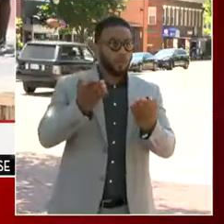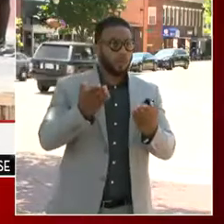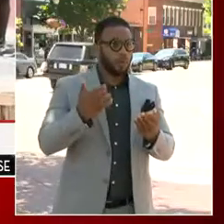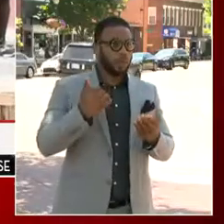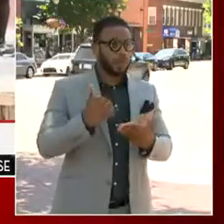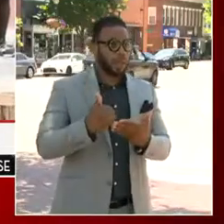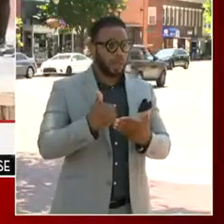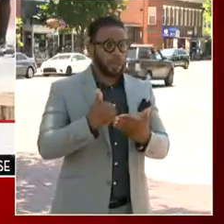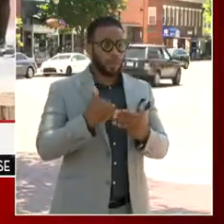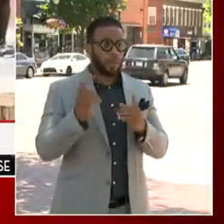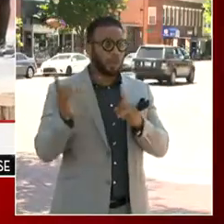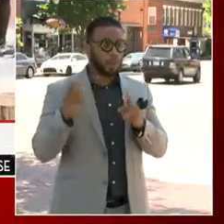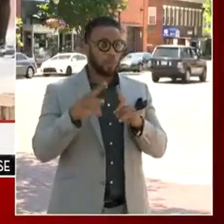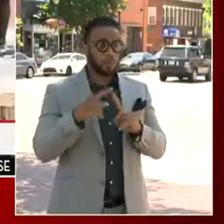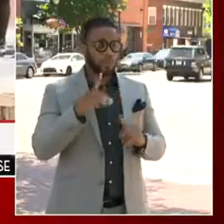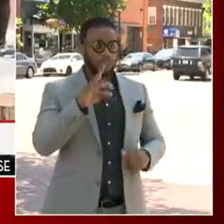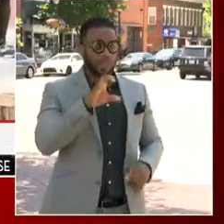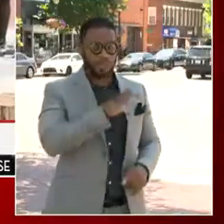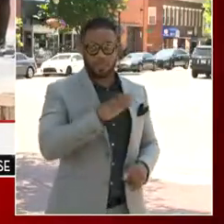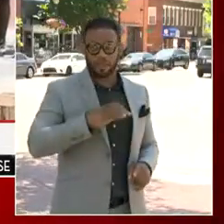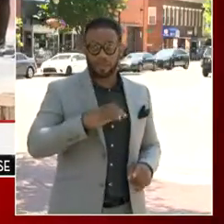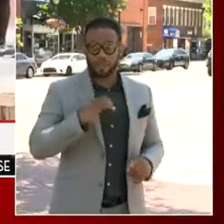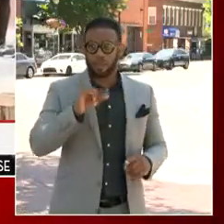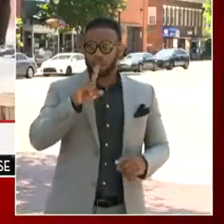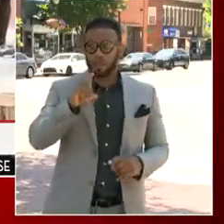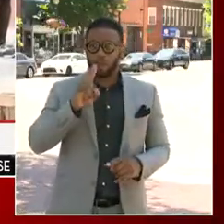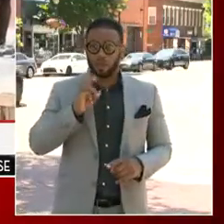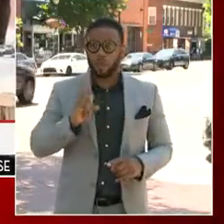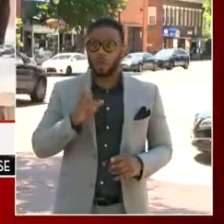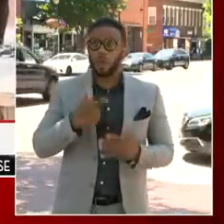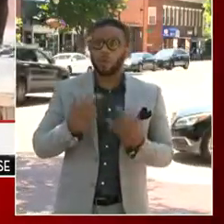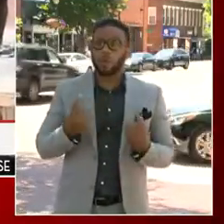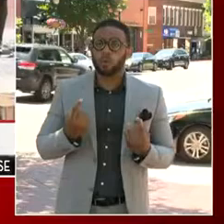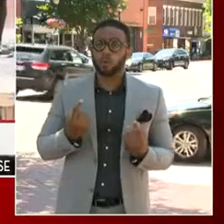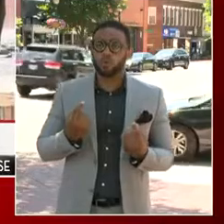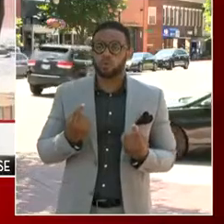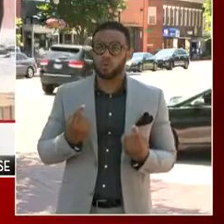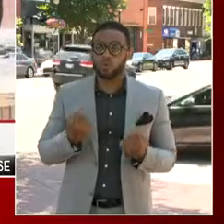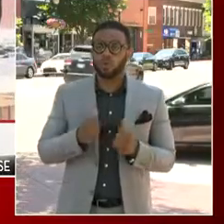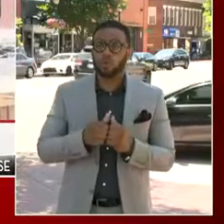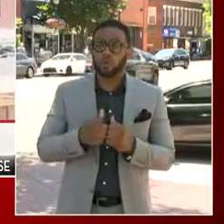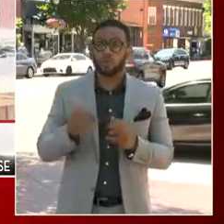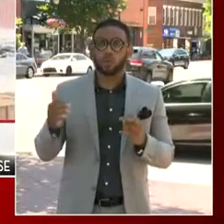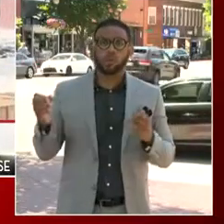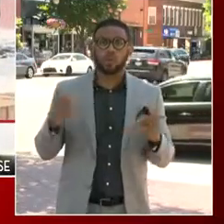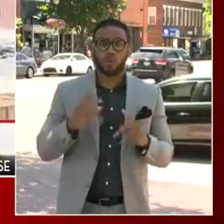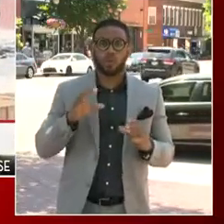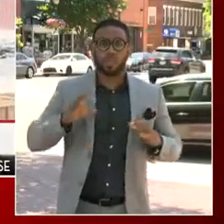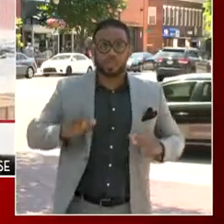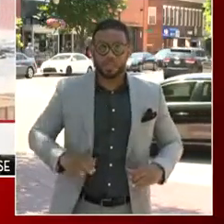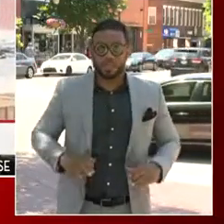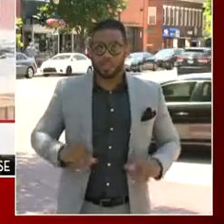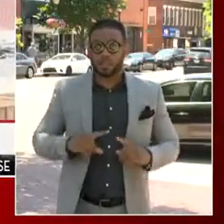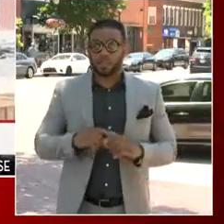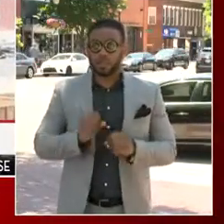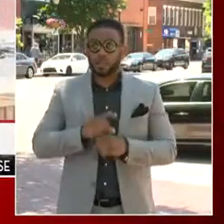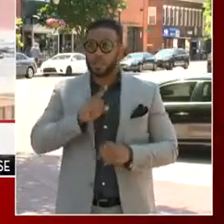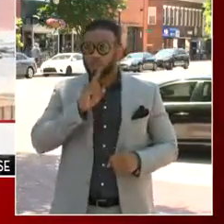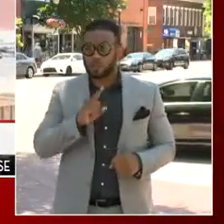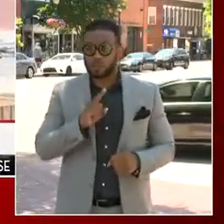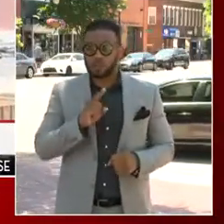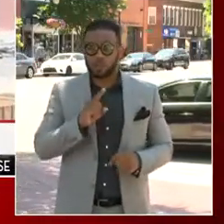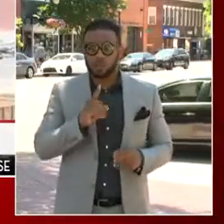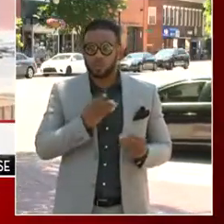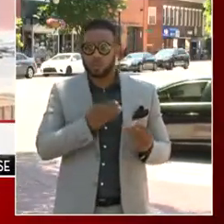we hope comes through the council. The question was, what are we doing with returning citizens to ensure